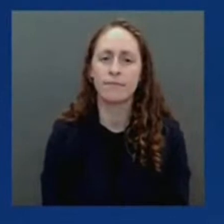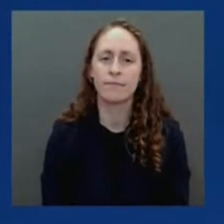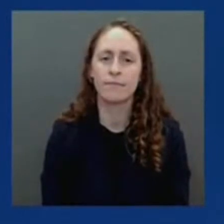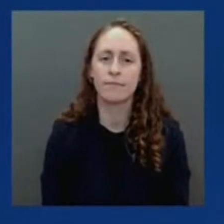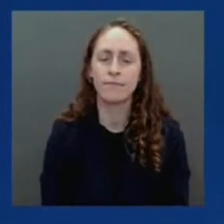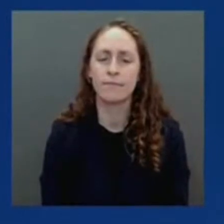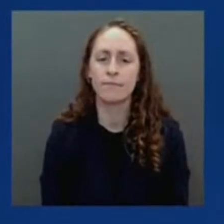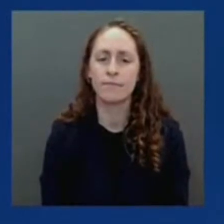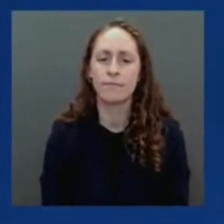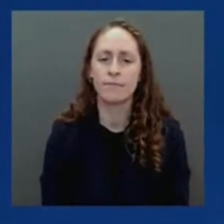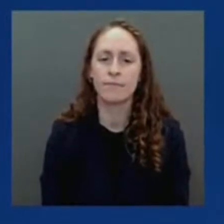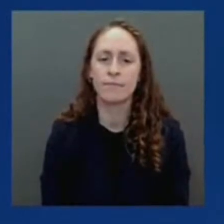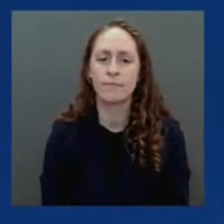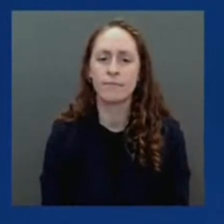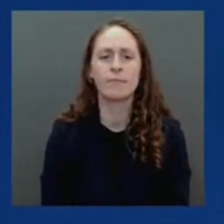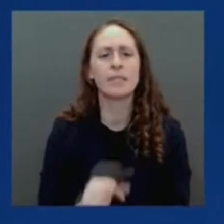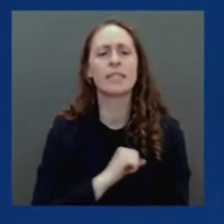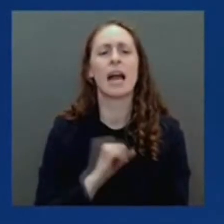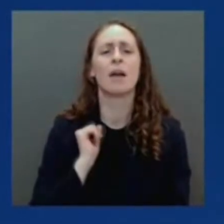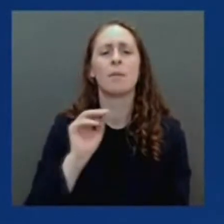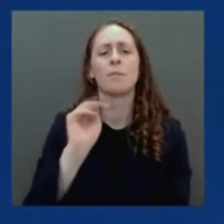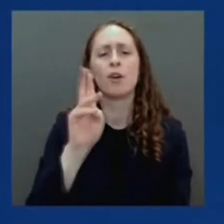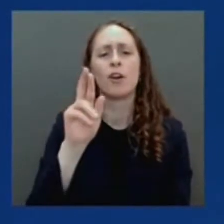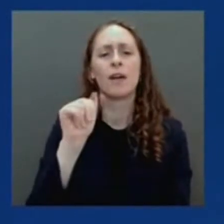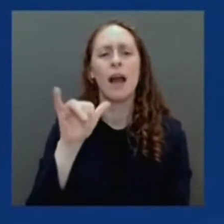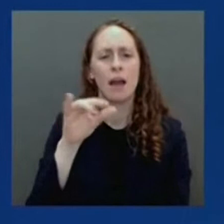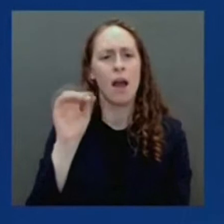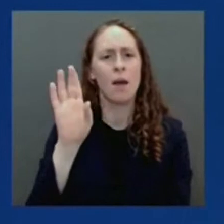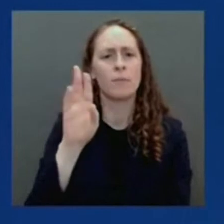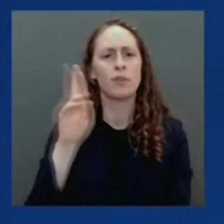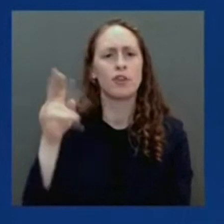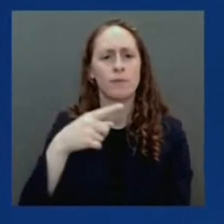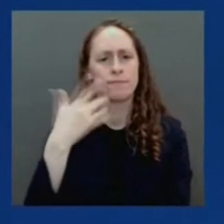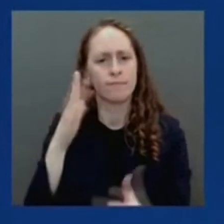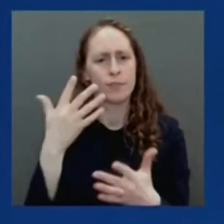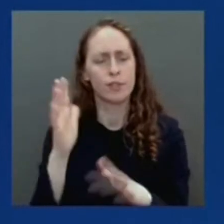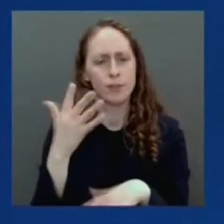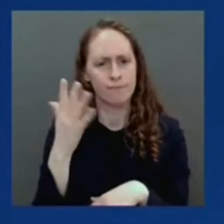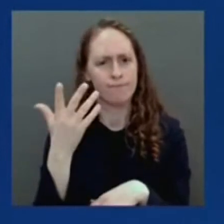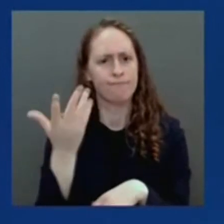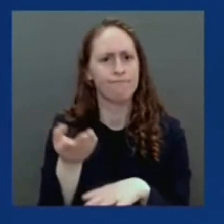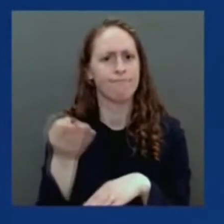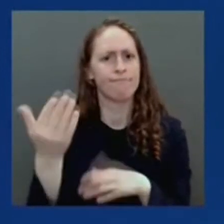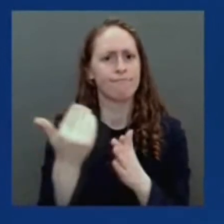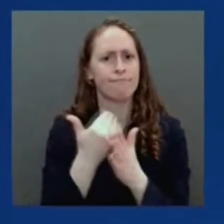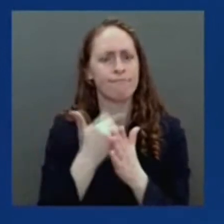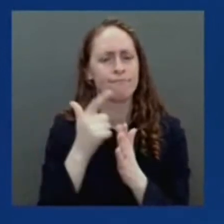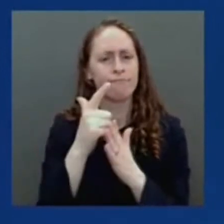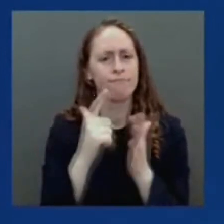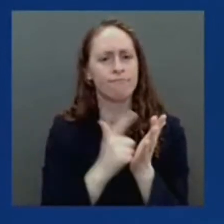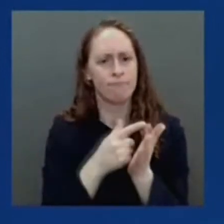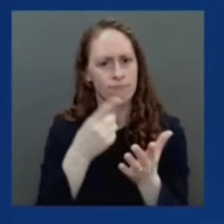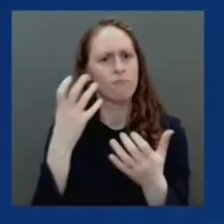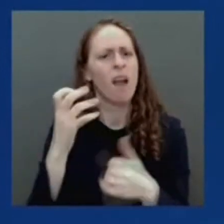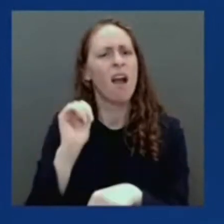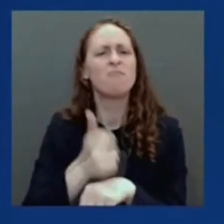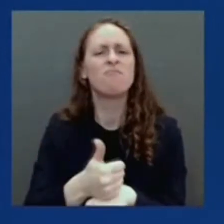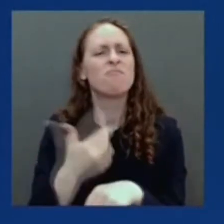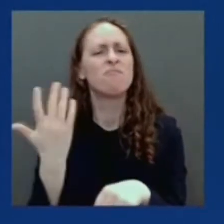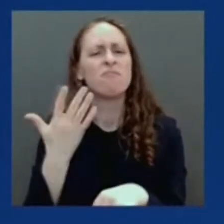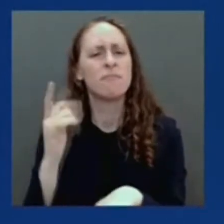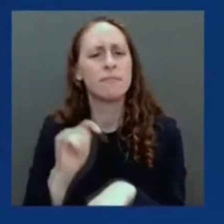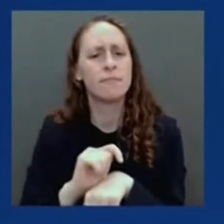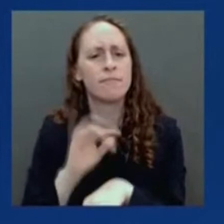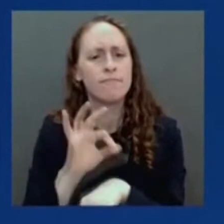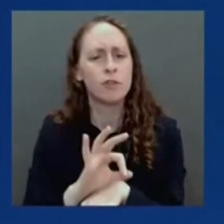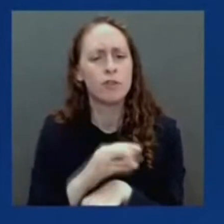have proposed a legislation that would create a task force to examine the initial emergence of the coronavirus and also assess